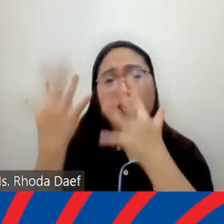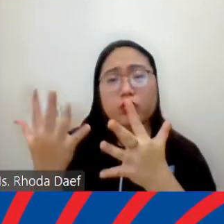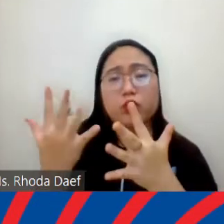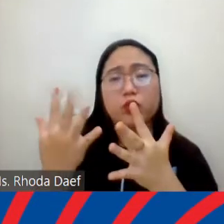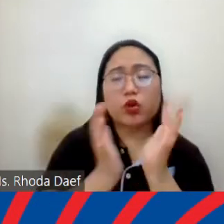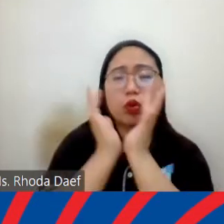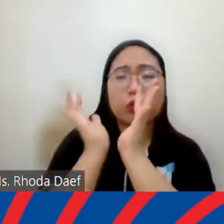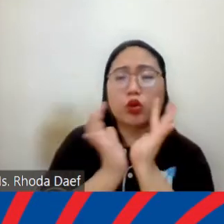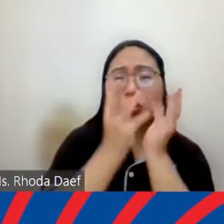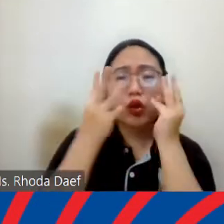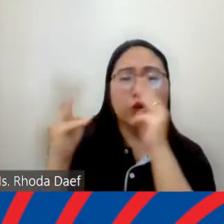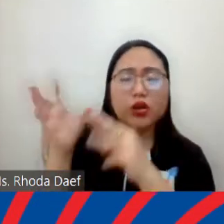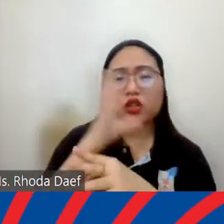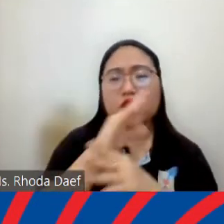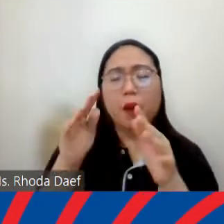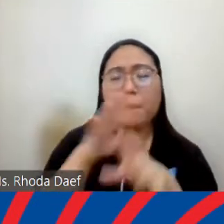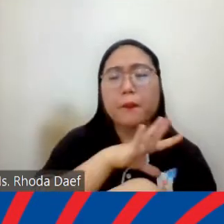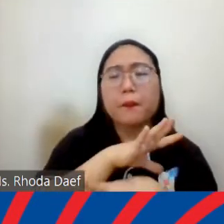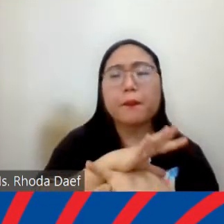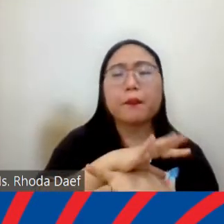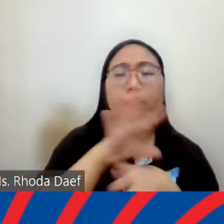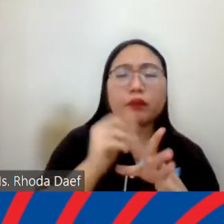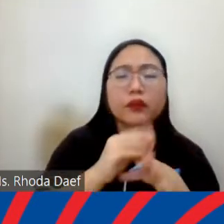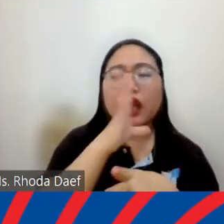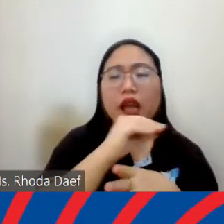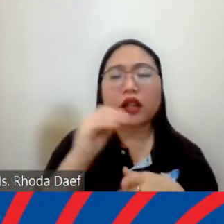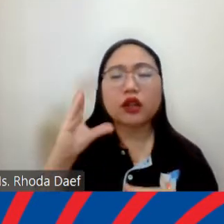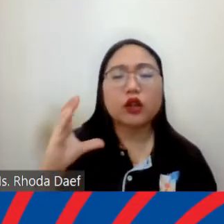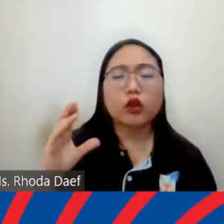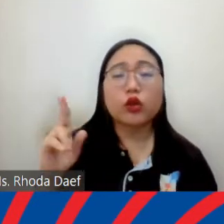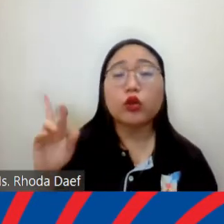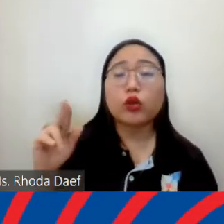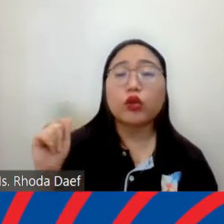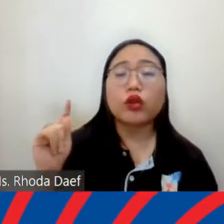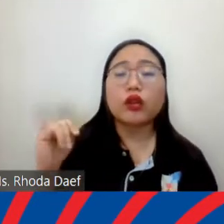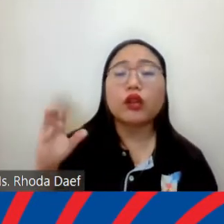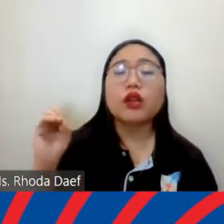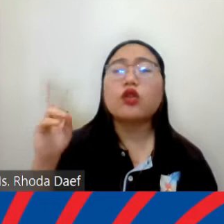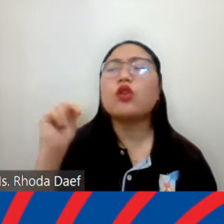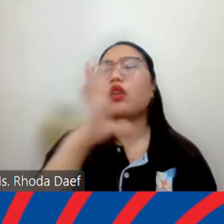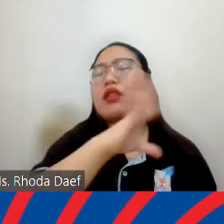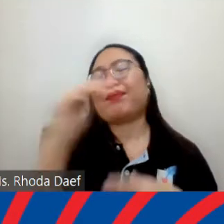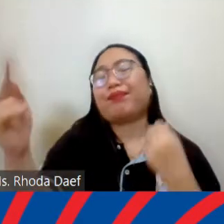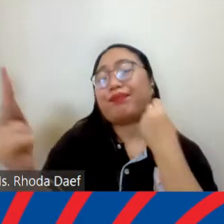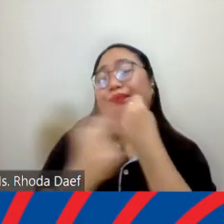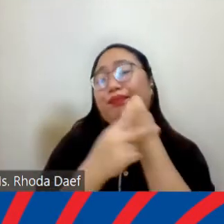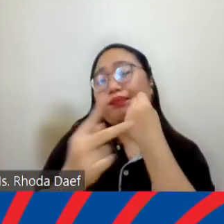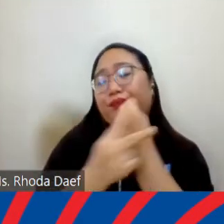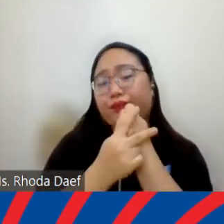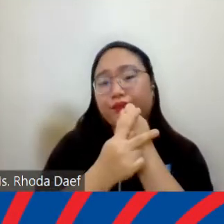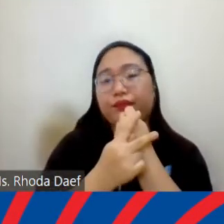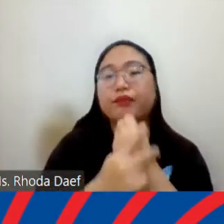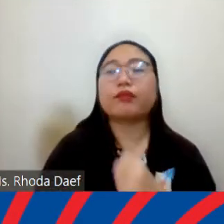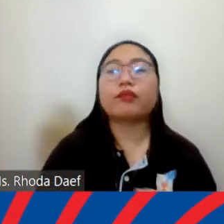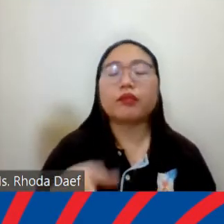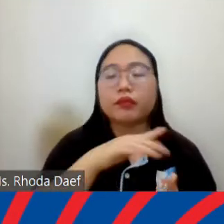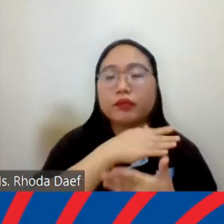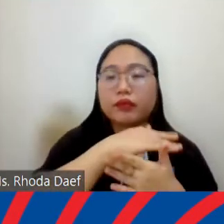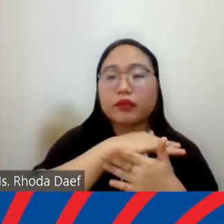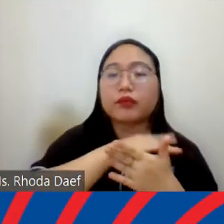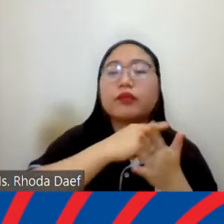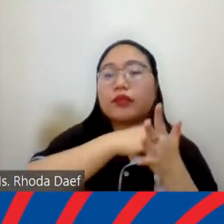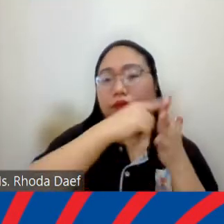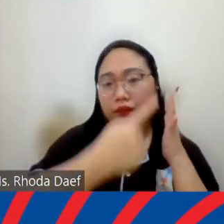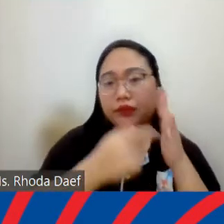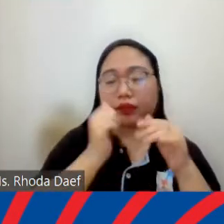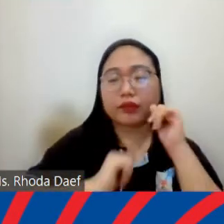and participation, and curation and preservation. So those activities has to be performed